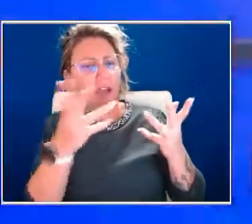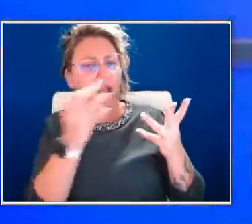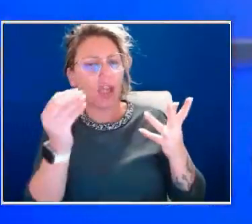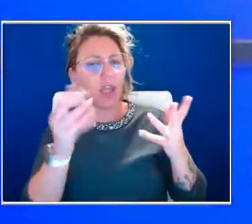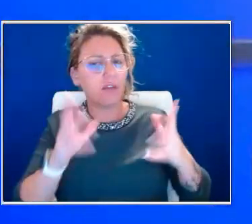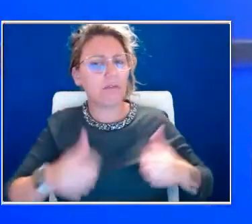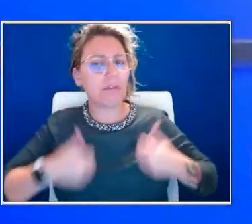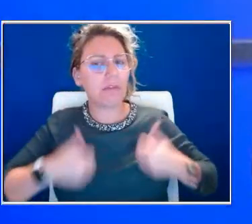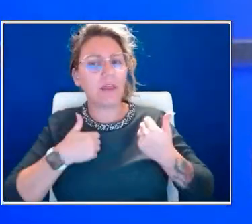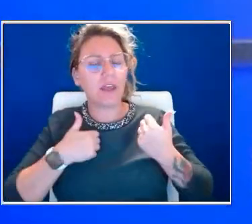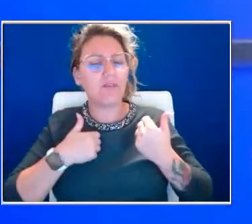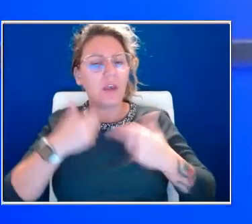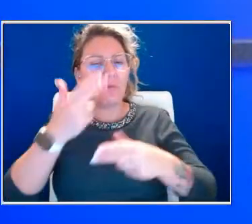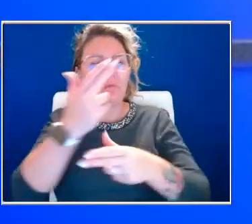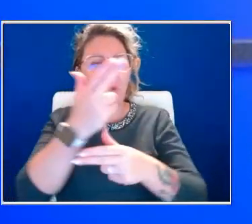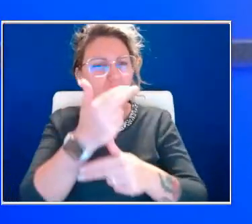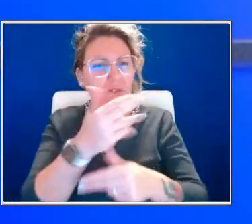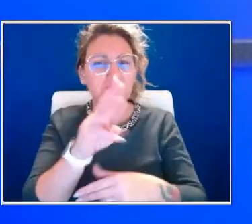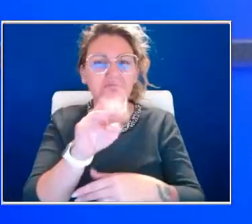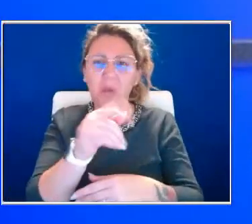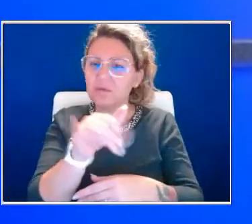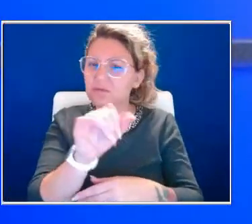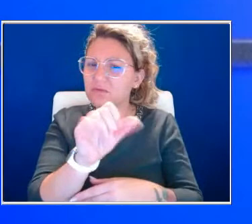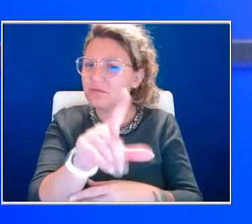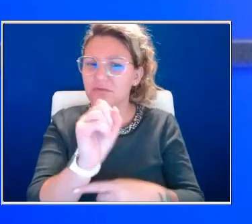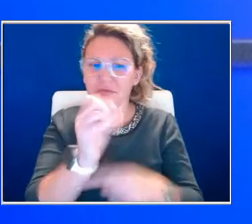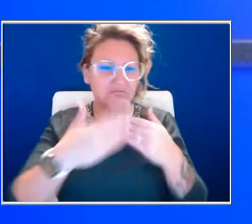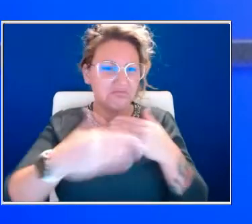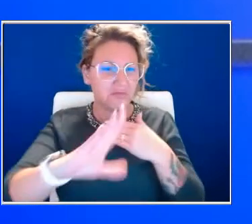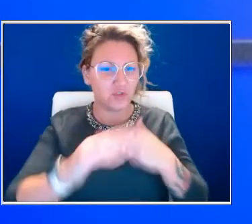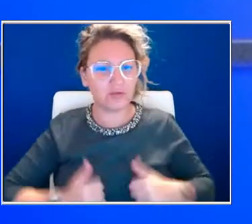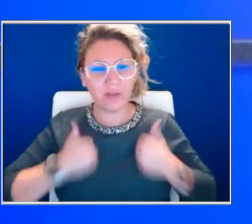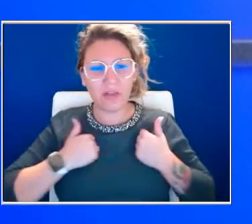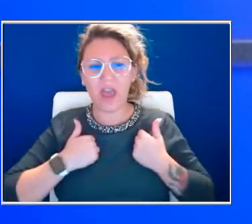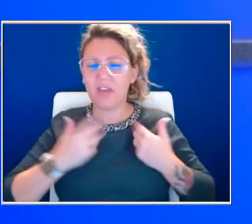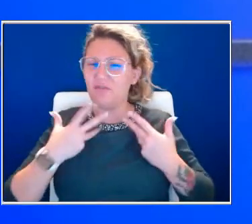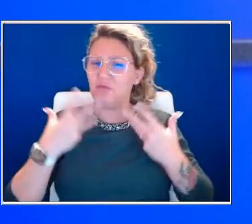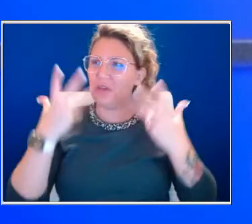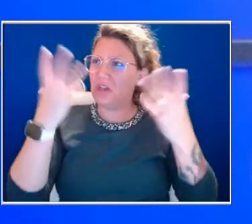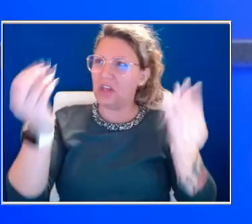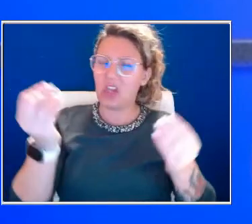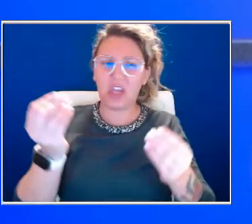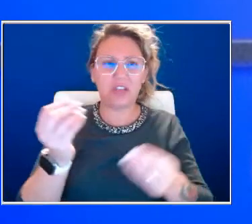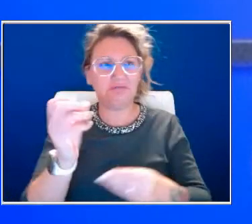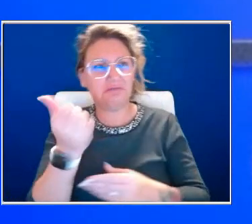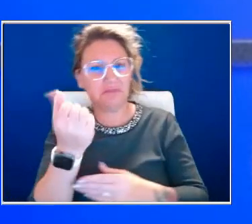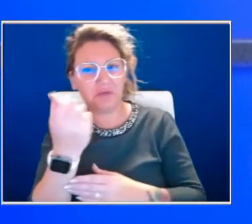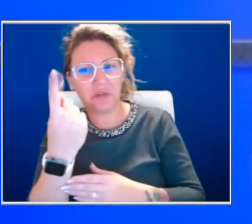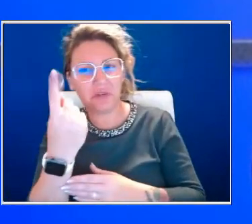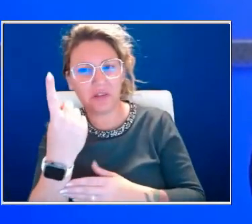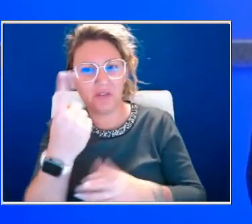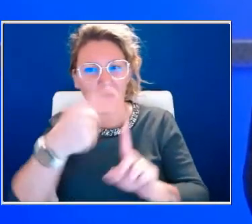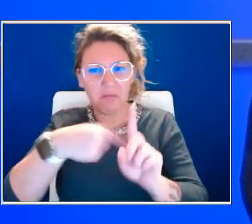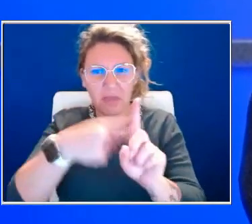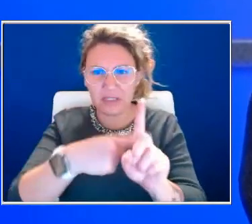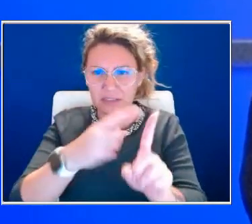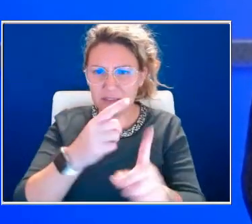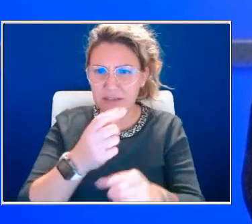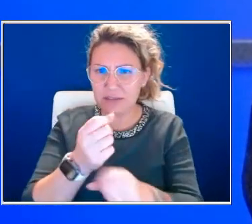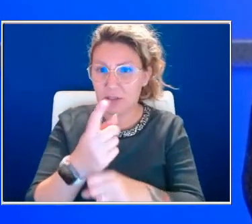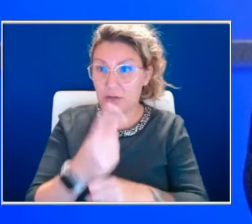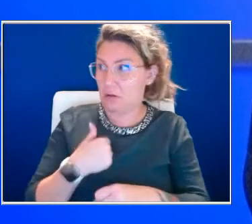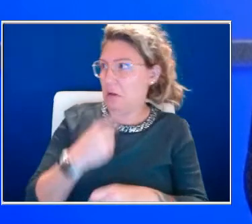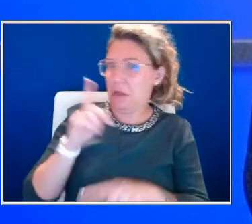and hotels for the rest of your life? And you'll be gone 10 to 11 months out of every year. And I said, I can't do